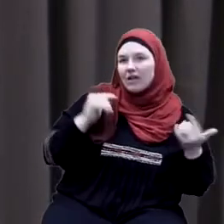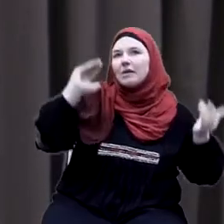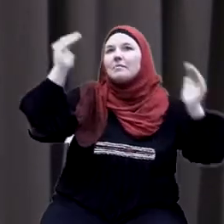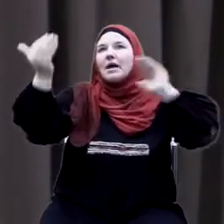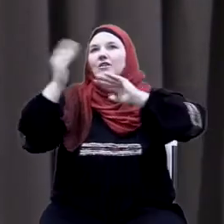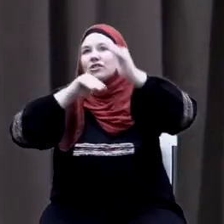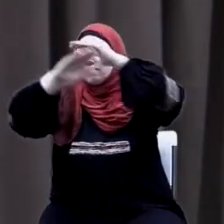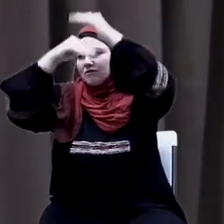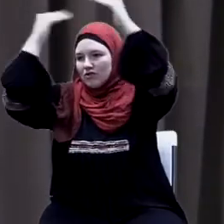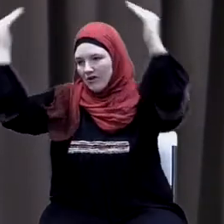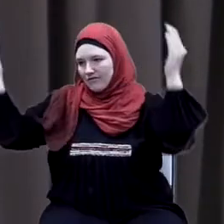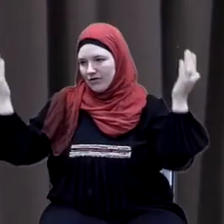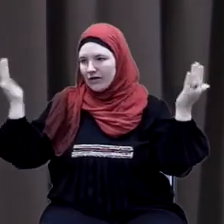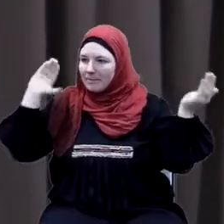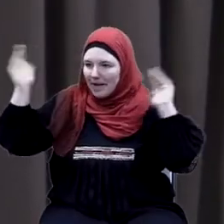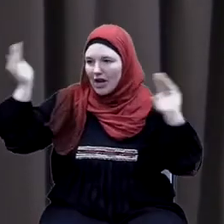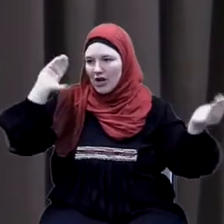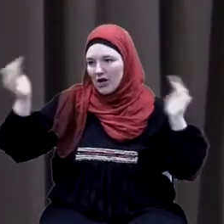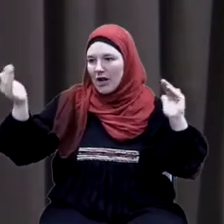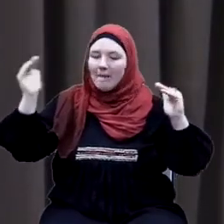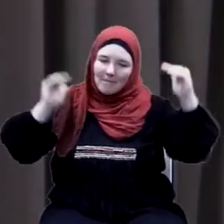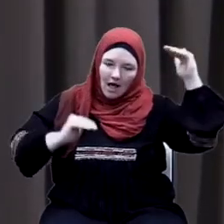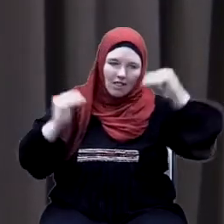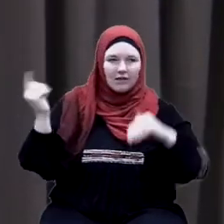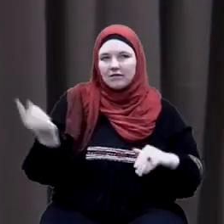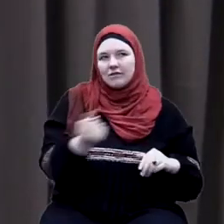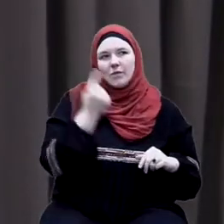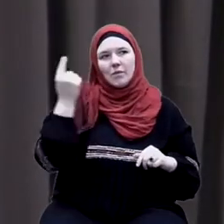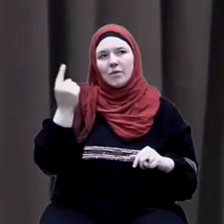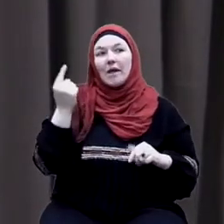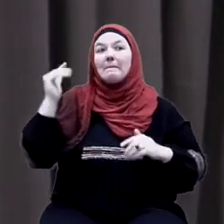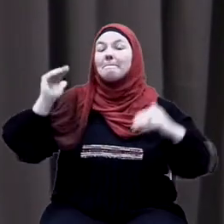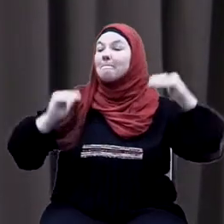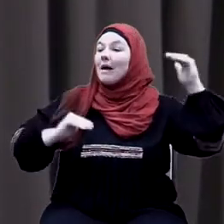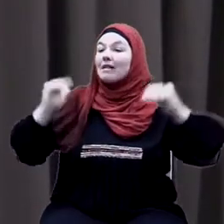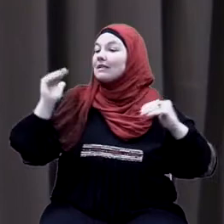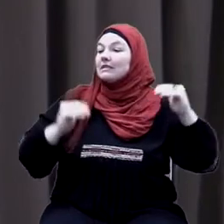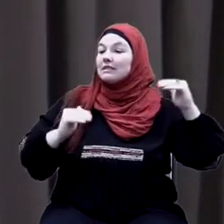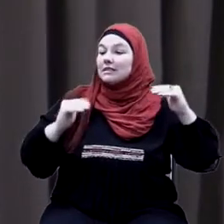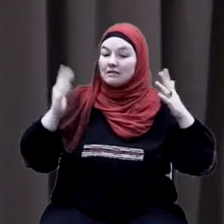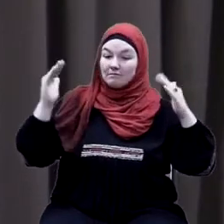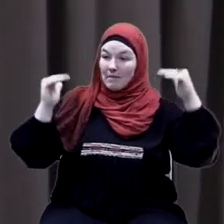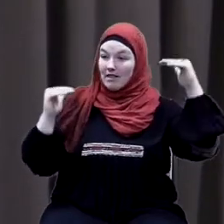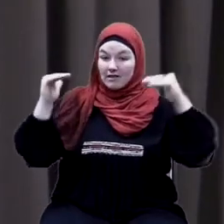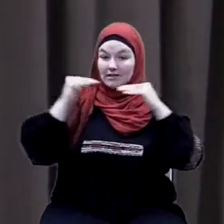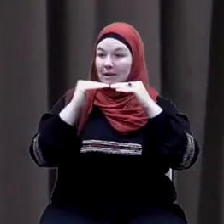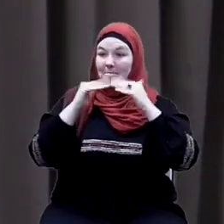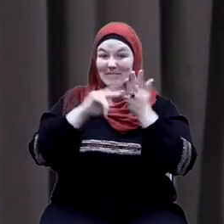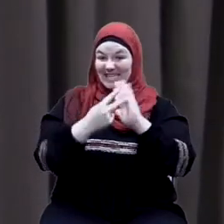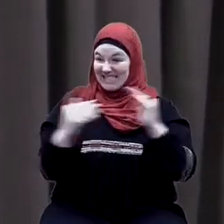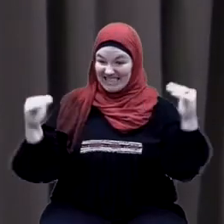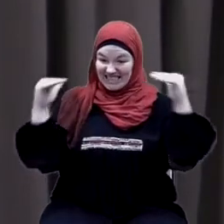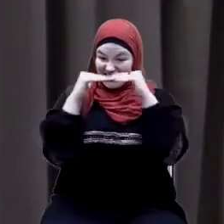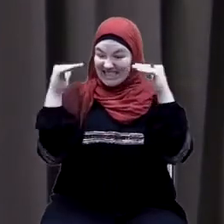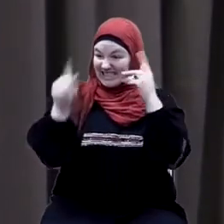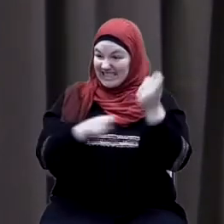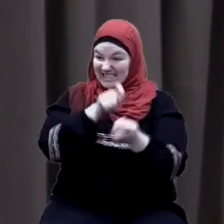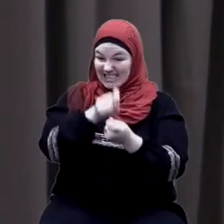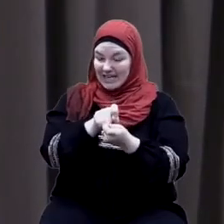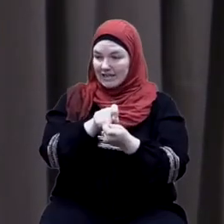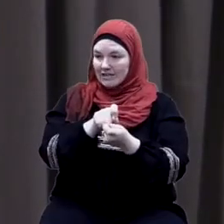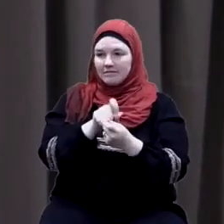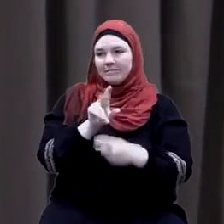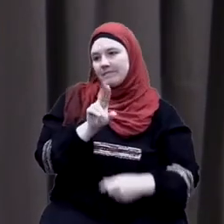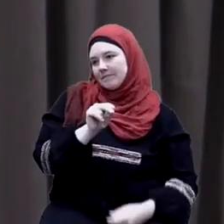always gives you the balance between the two. And the balance doesn't mean that they are equal and you want to be in the